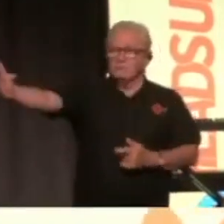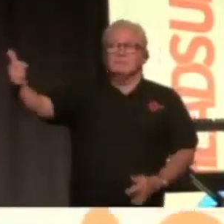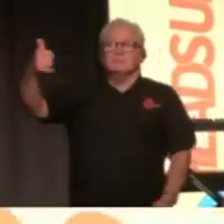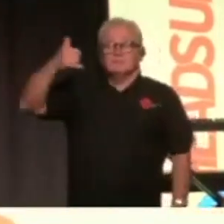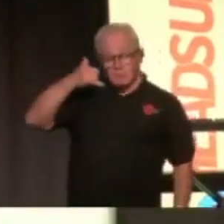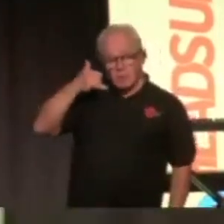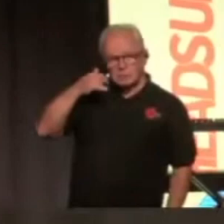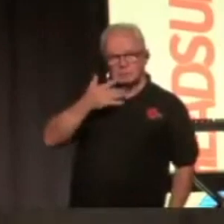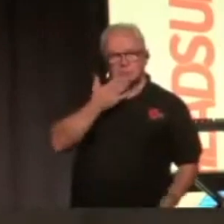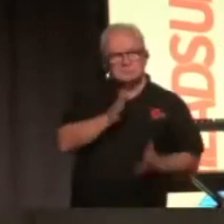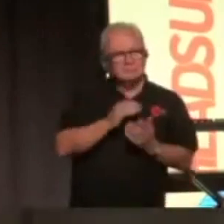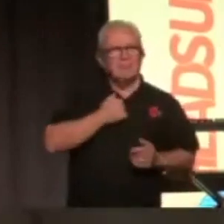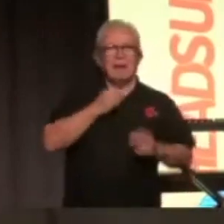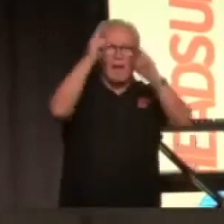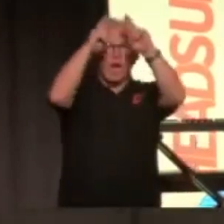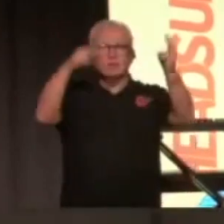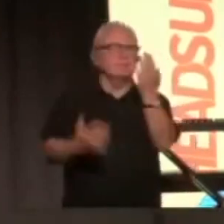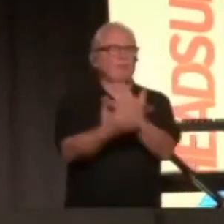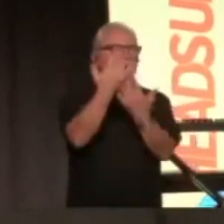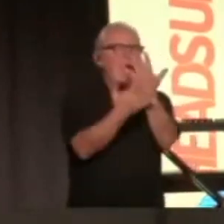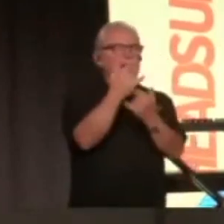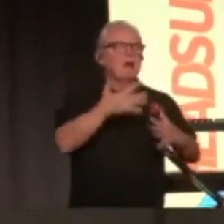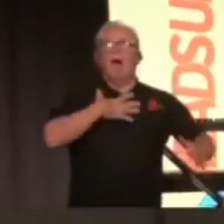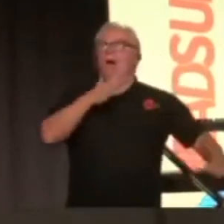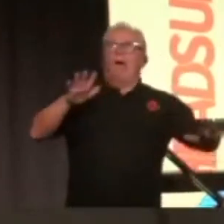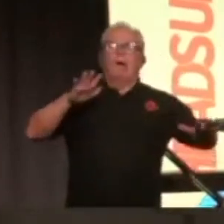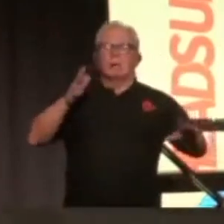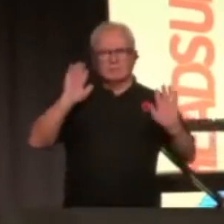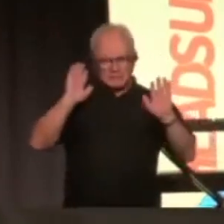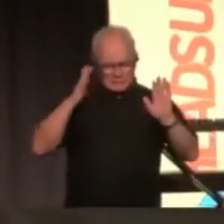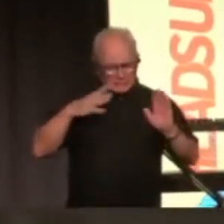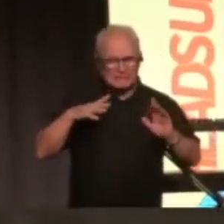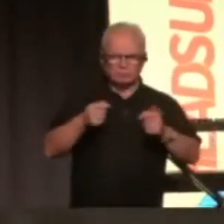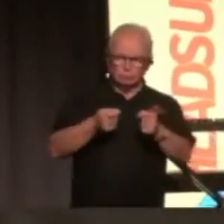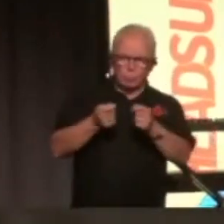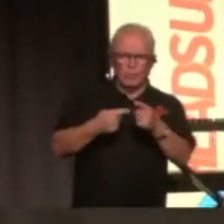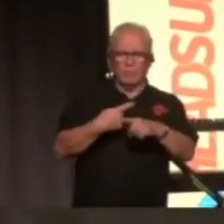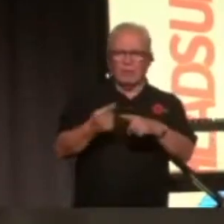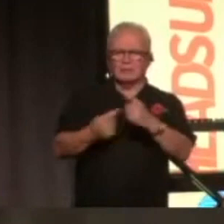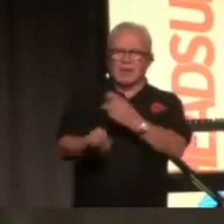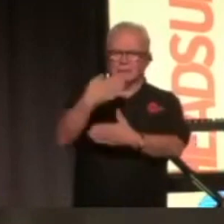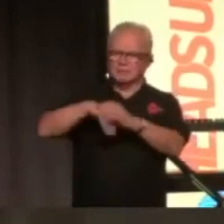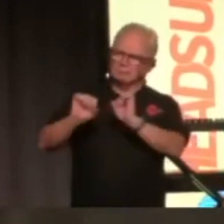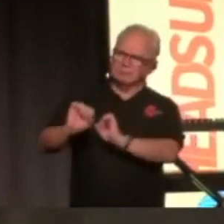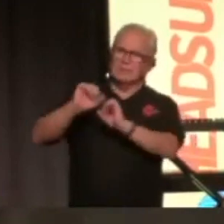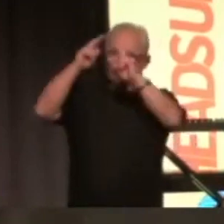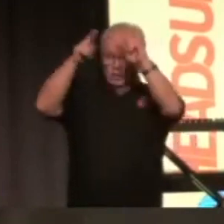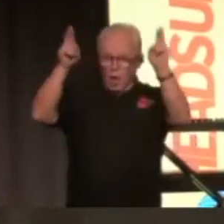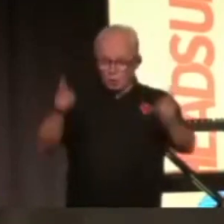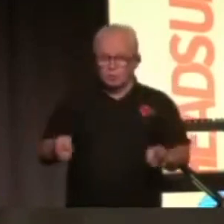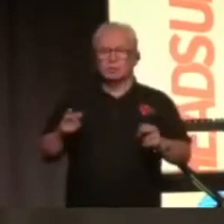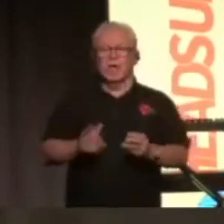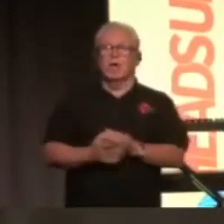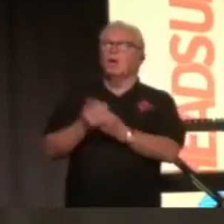can set your house on fire. And you've got to bring that house under control. You're going to have to bring it under to control.